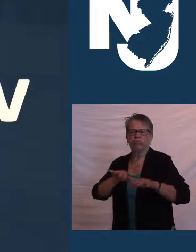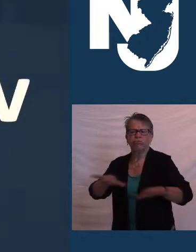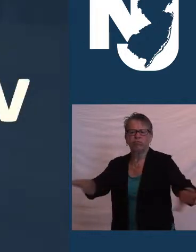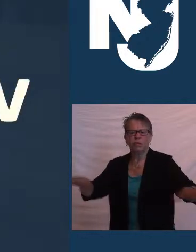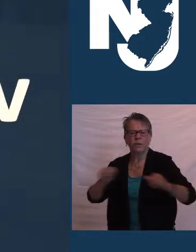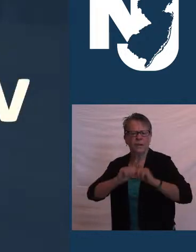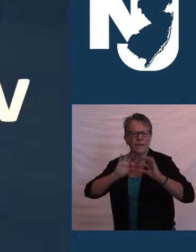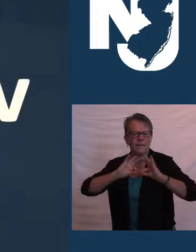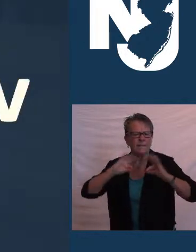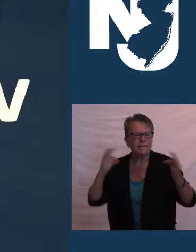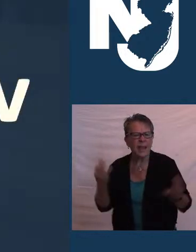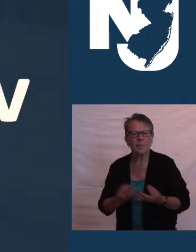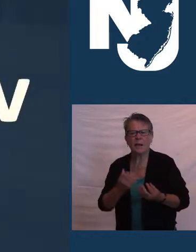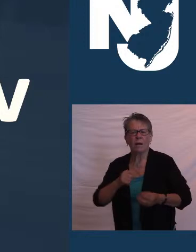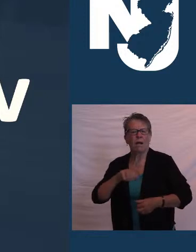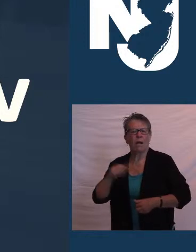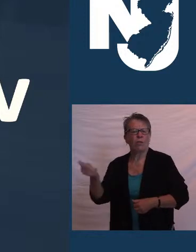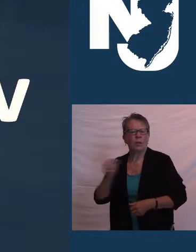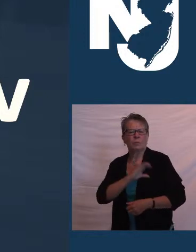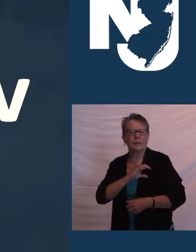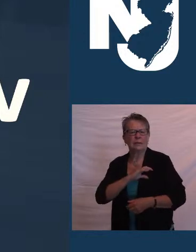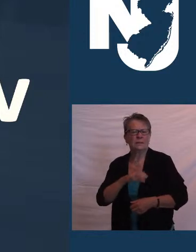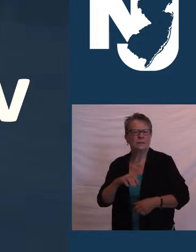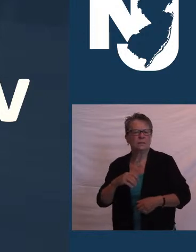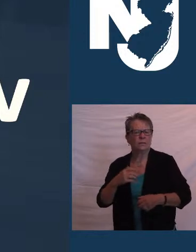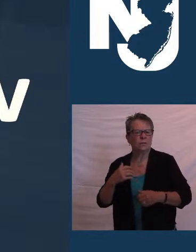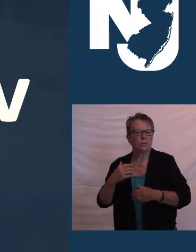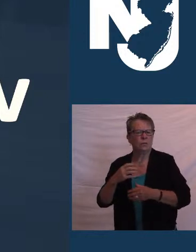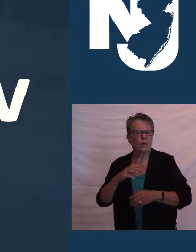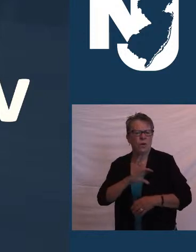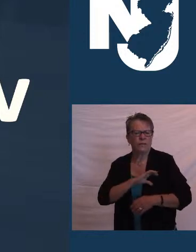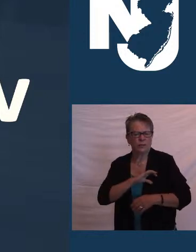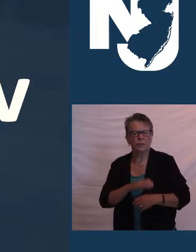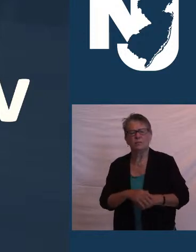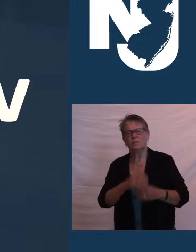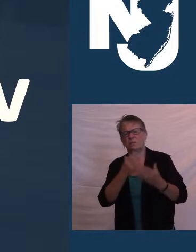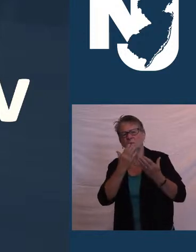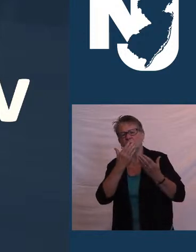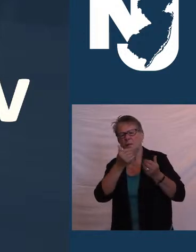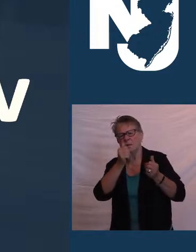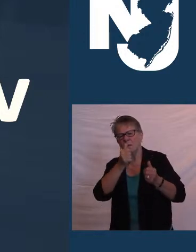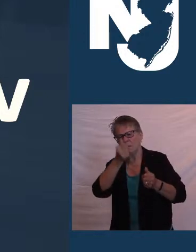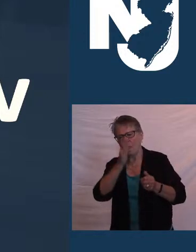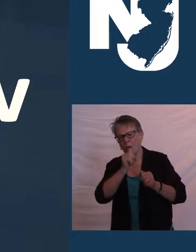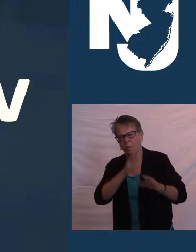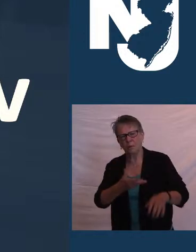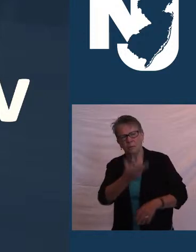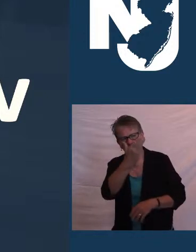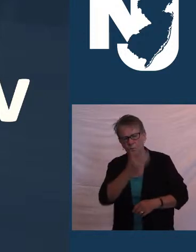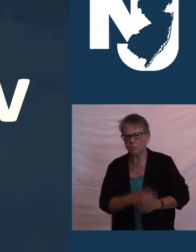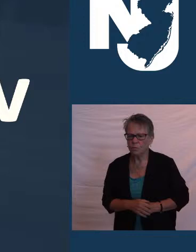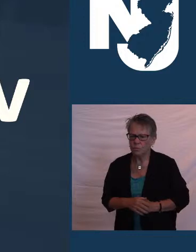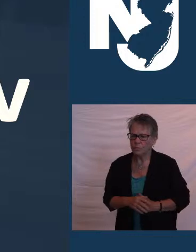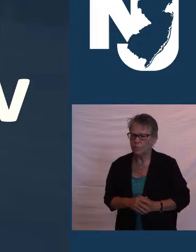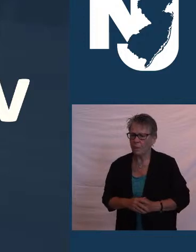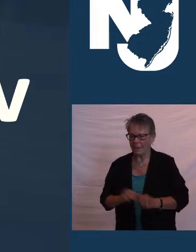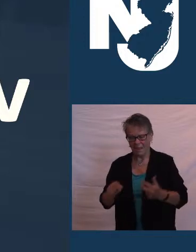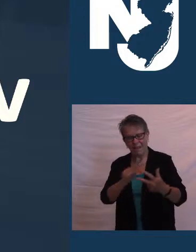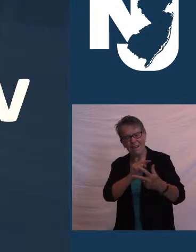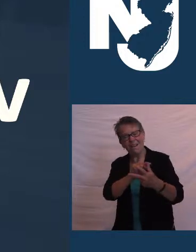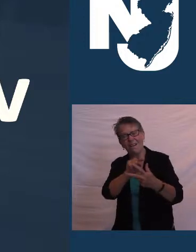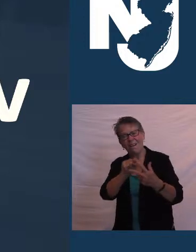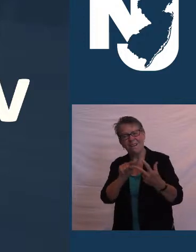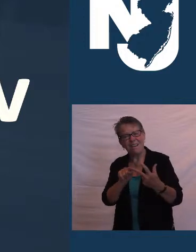and Tim as we remember all who have been lost. They each led lives that were extraordinary and worth remembering, and we will remember